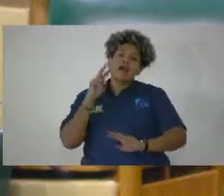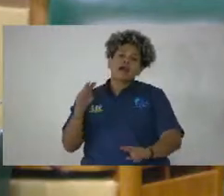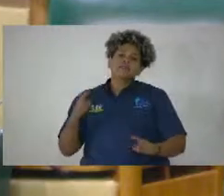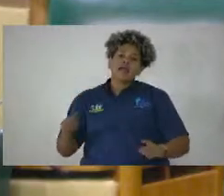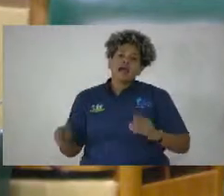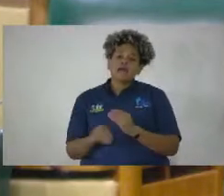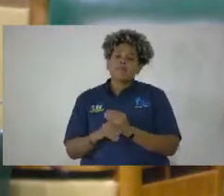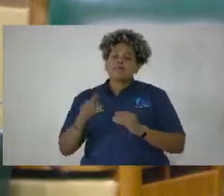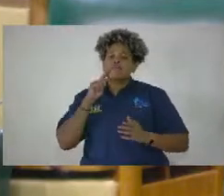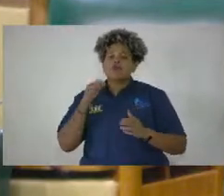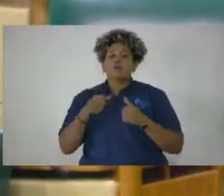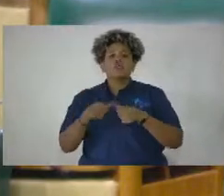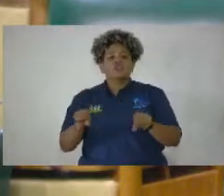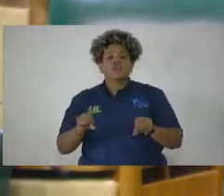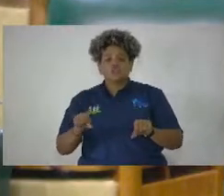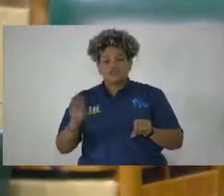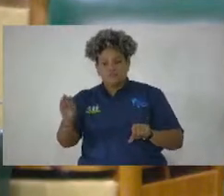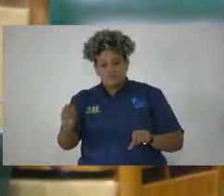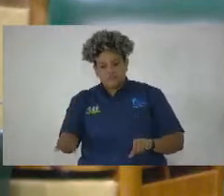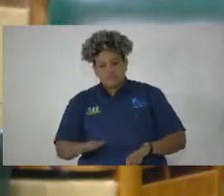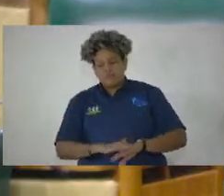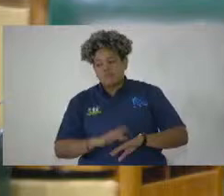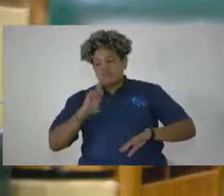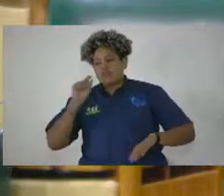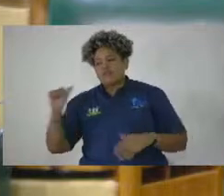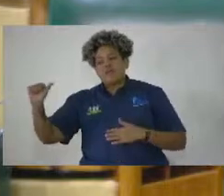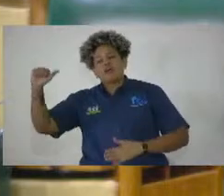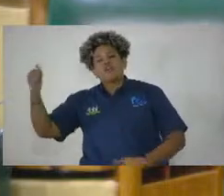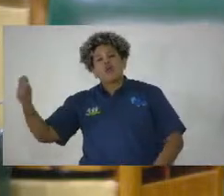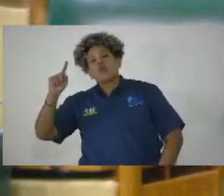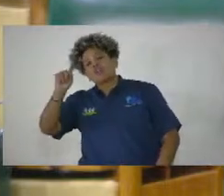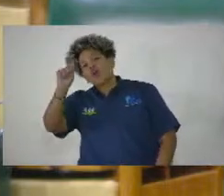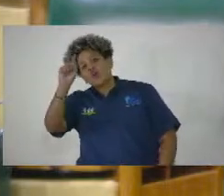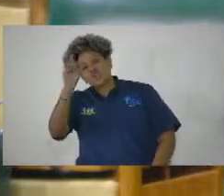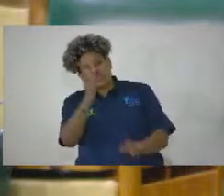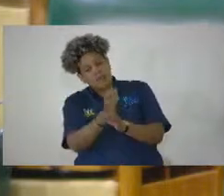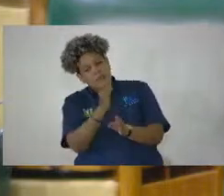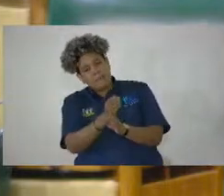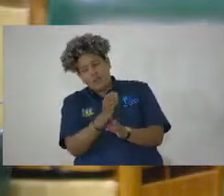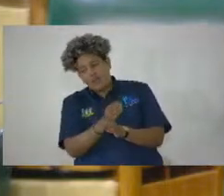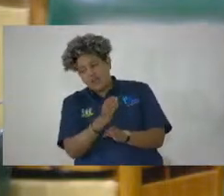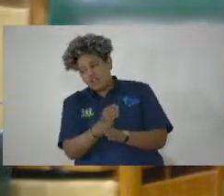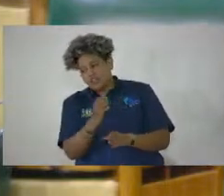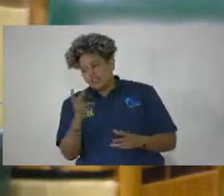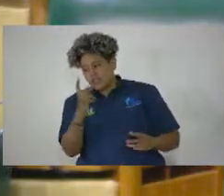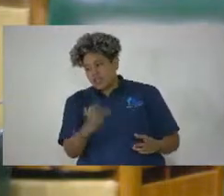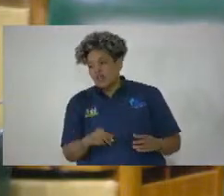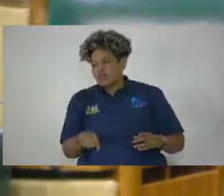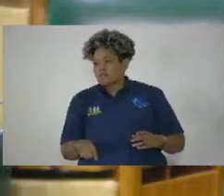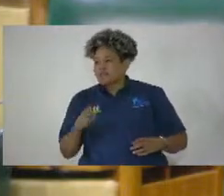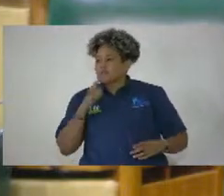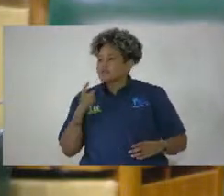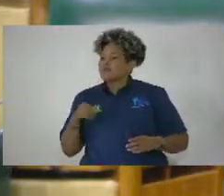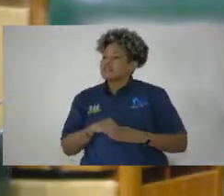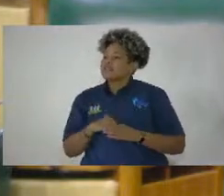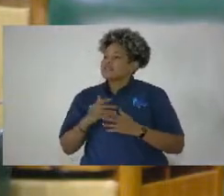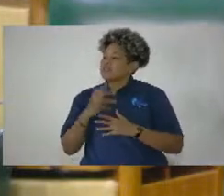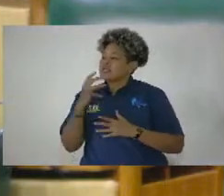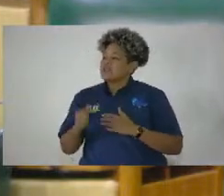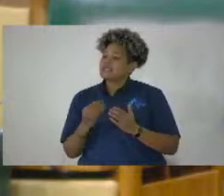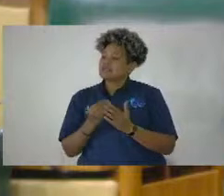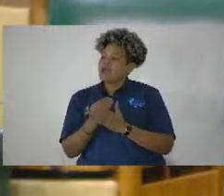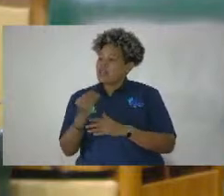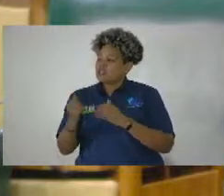the down payment of another 100 buses, Mr. Speaker, that would arrive in the next fiscal